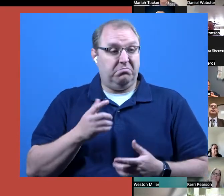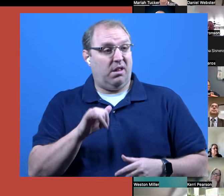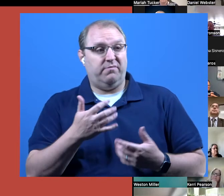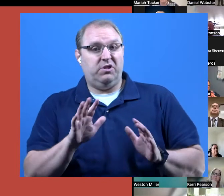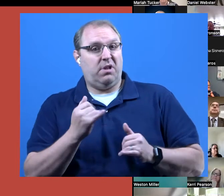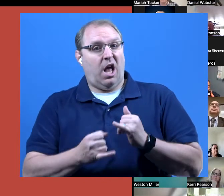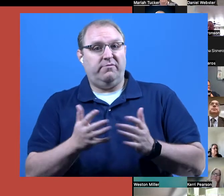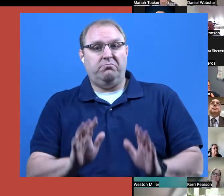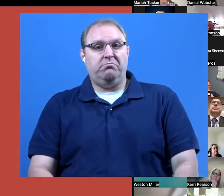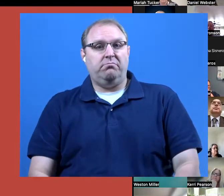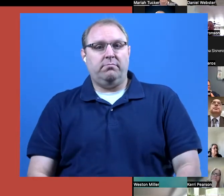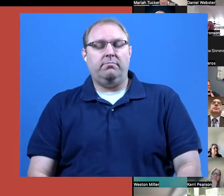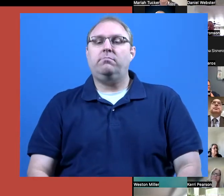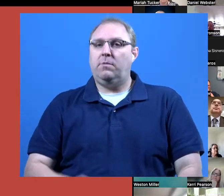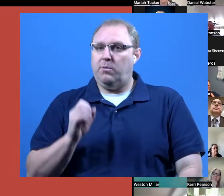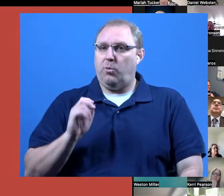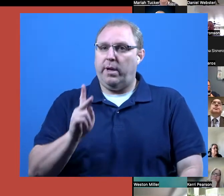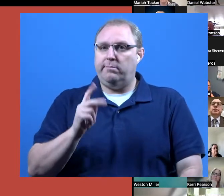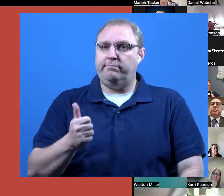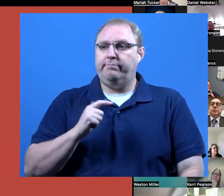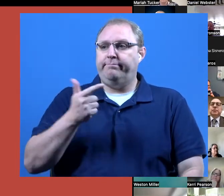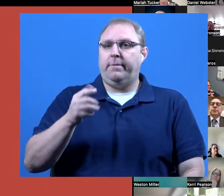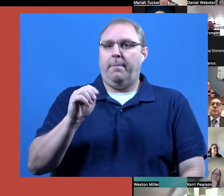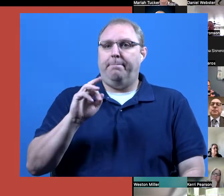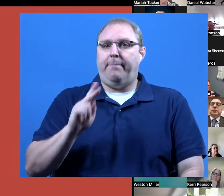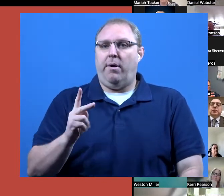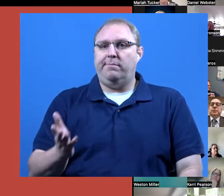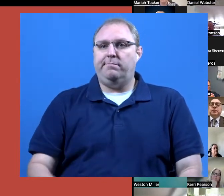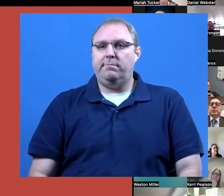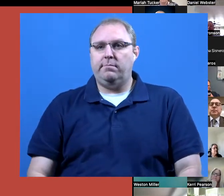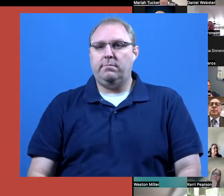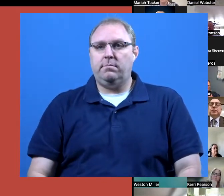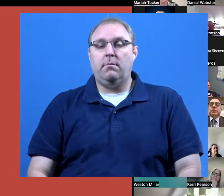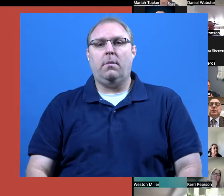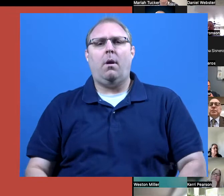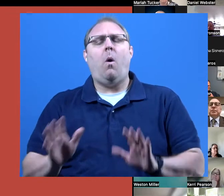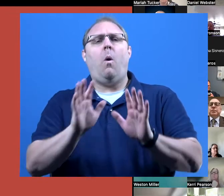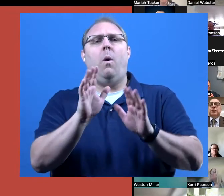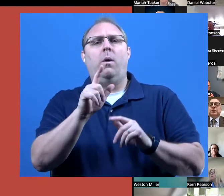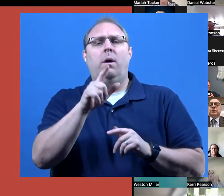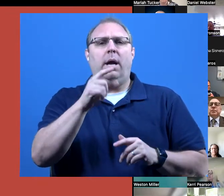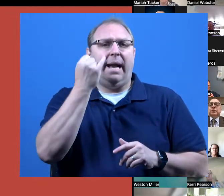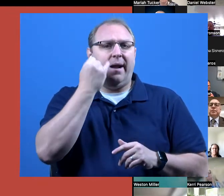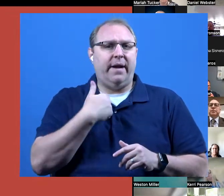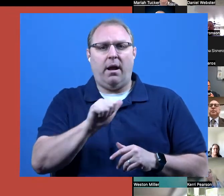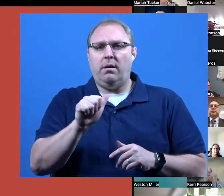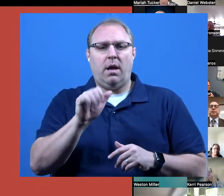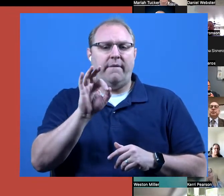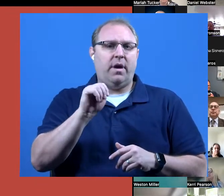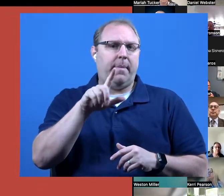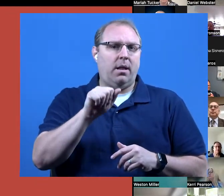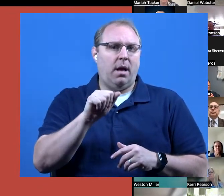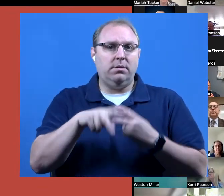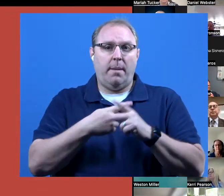having another FMLA related question, you can throw it in the chat. We'll either address it at the very end, or we might have to take it offline